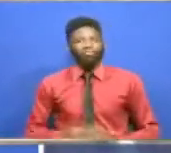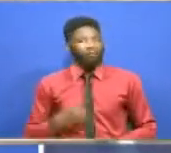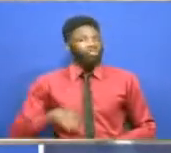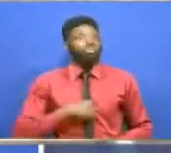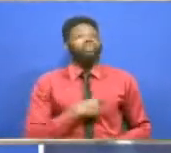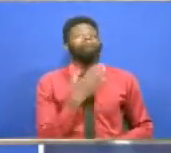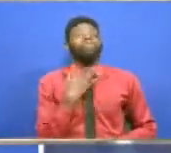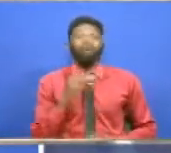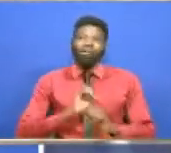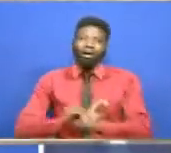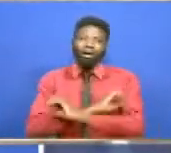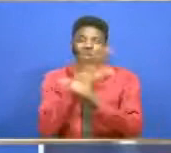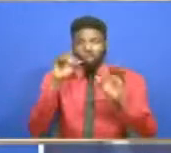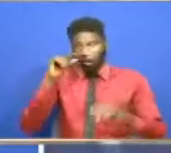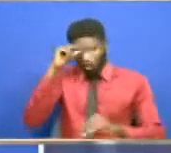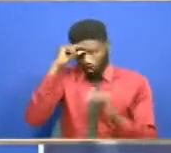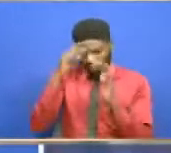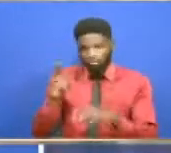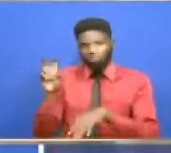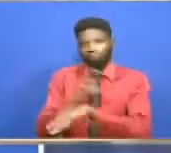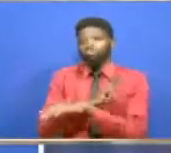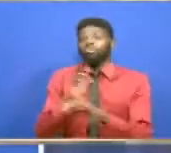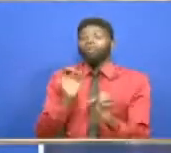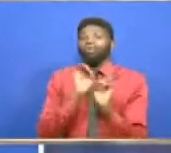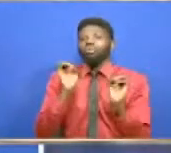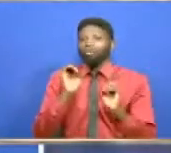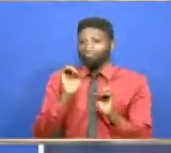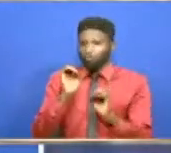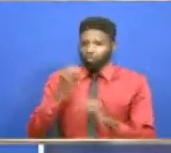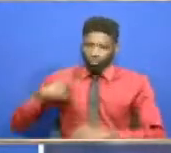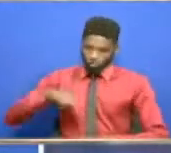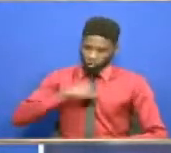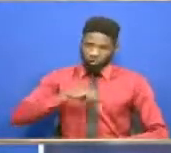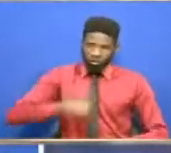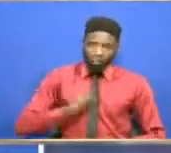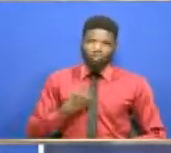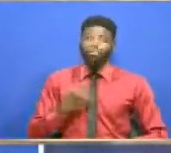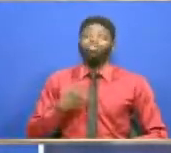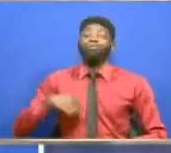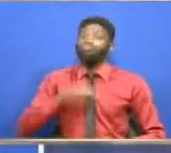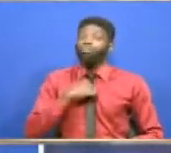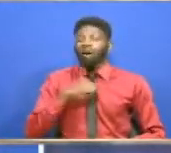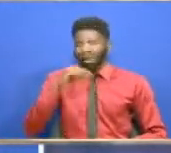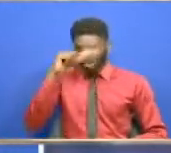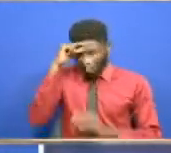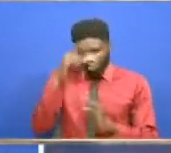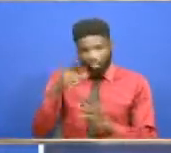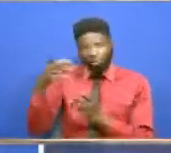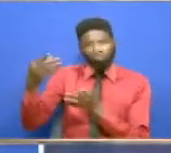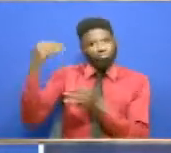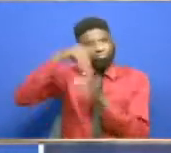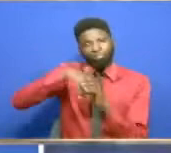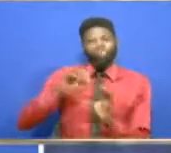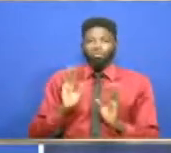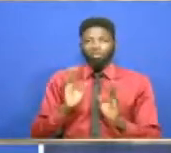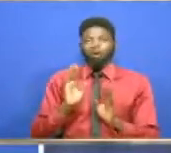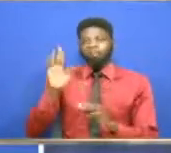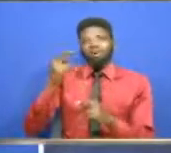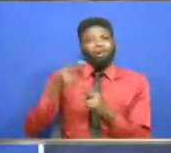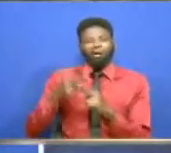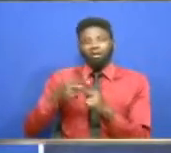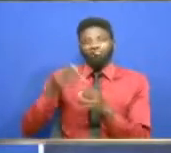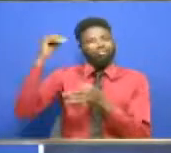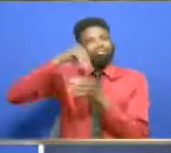not do oversight. It is us. So let us not bring the issue of the governor even in this. It's totally out of this, and his name should not be mentioned